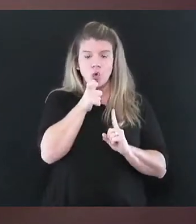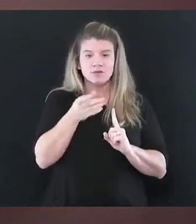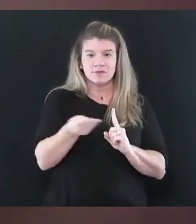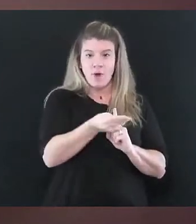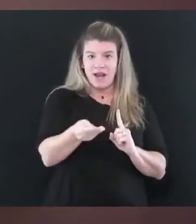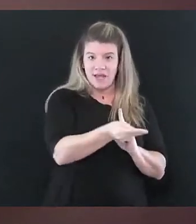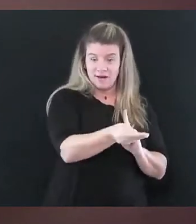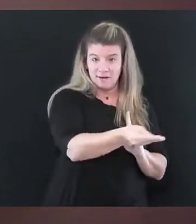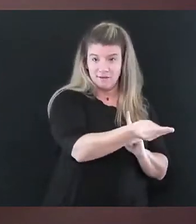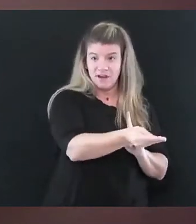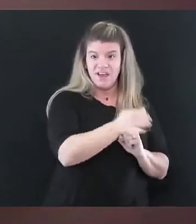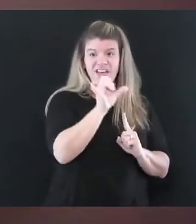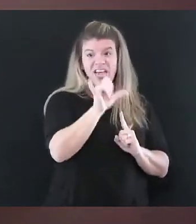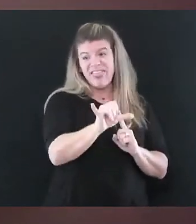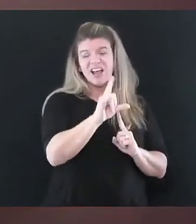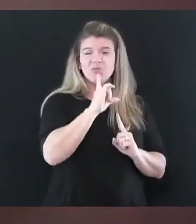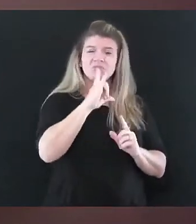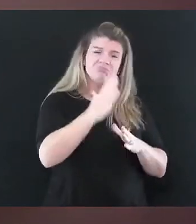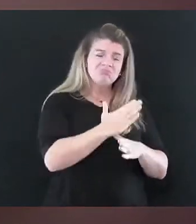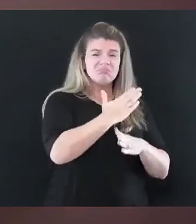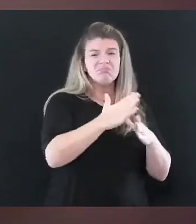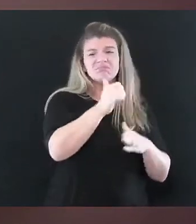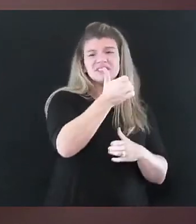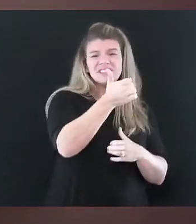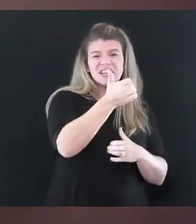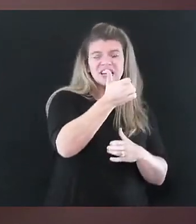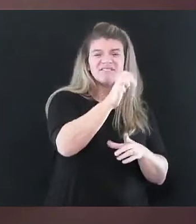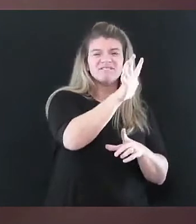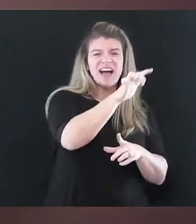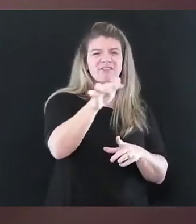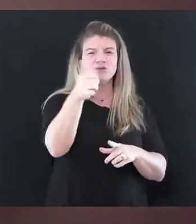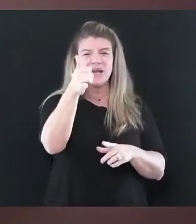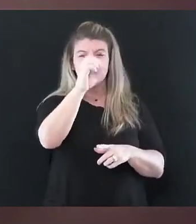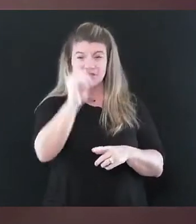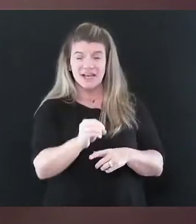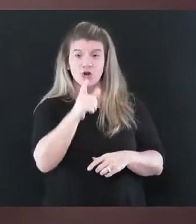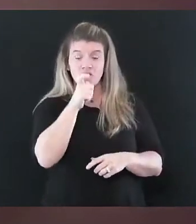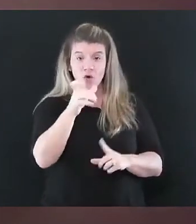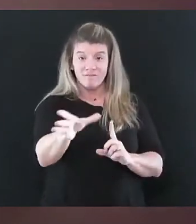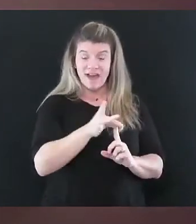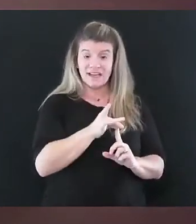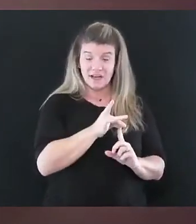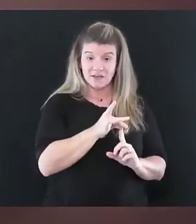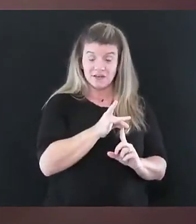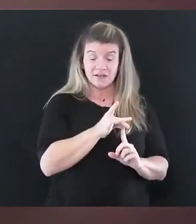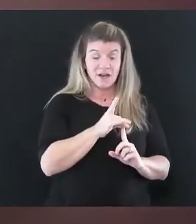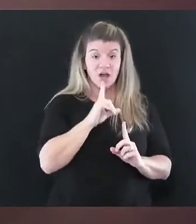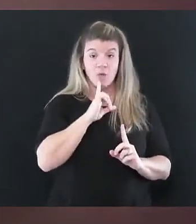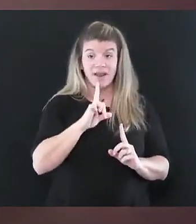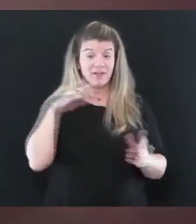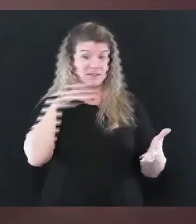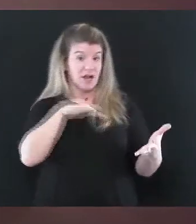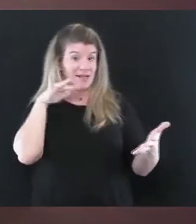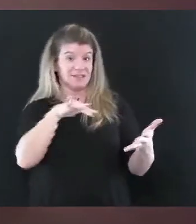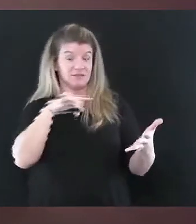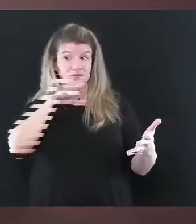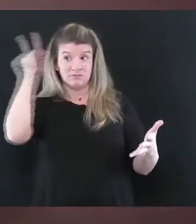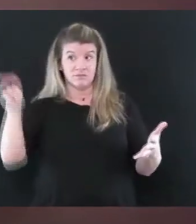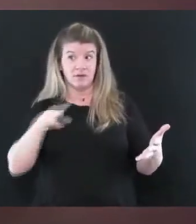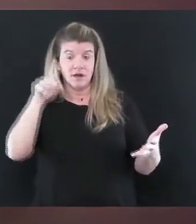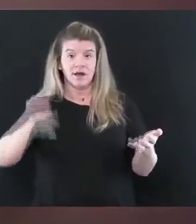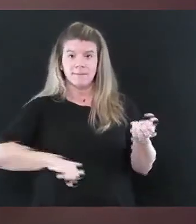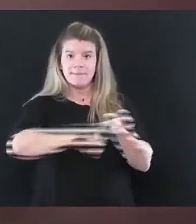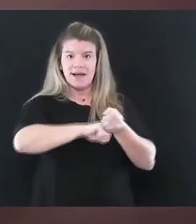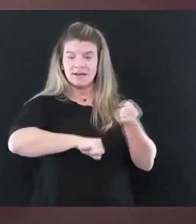anywhere between 5 and 10% of people infected with COVID. And all of the studies that have been done tend to